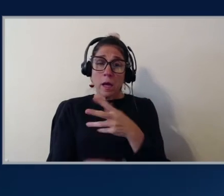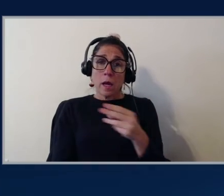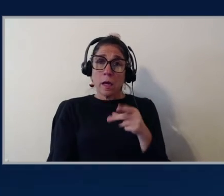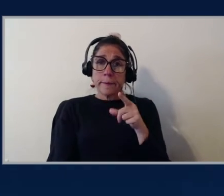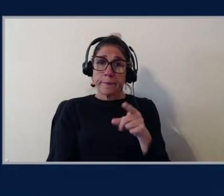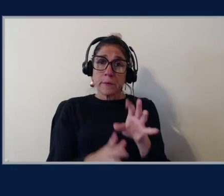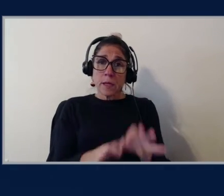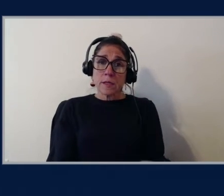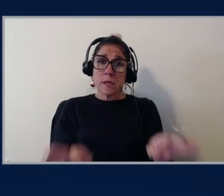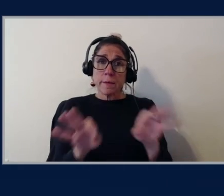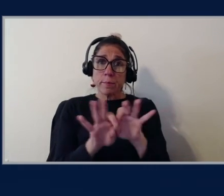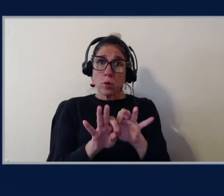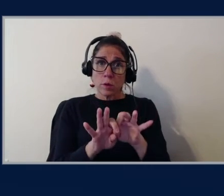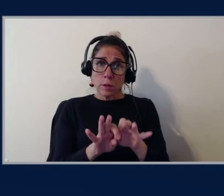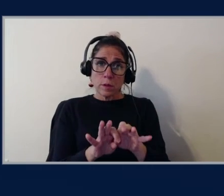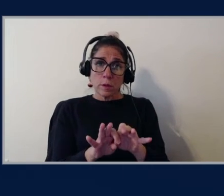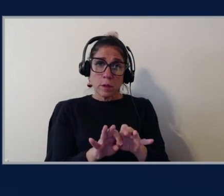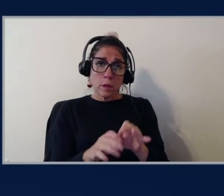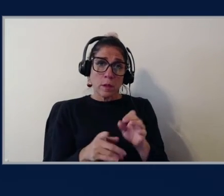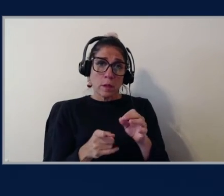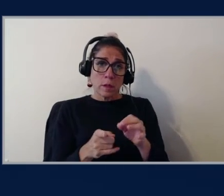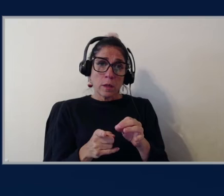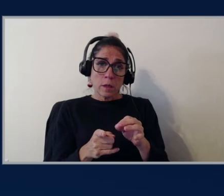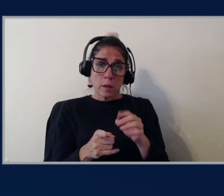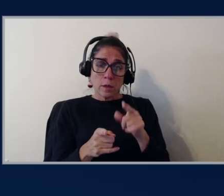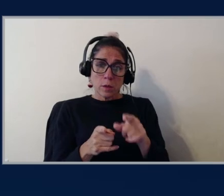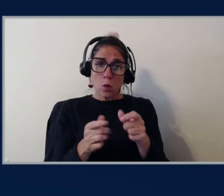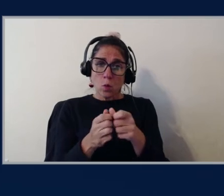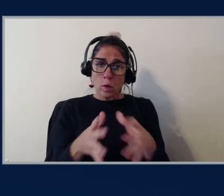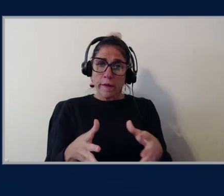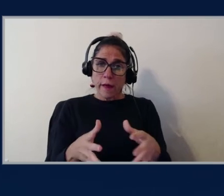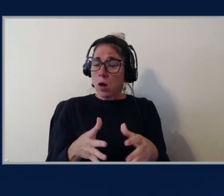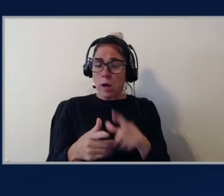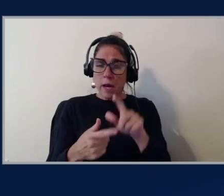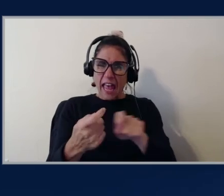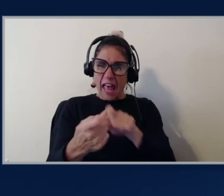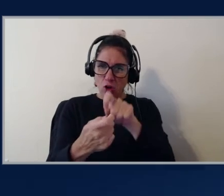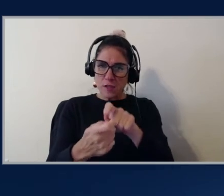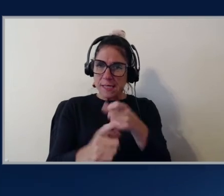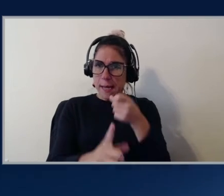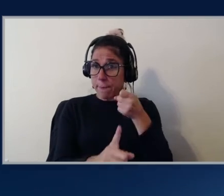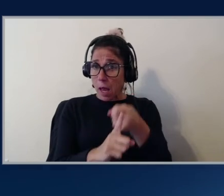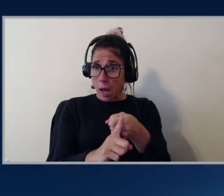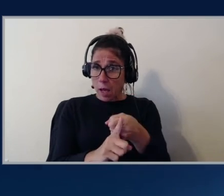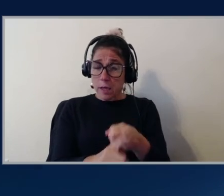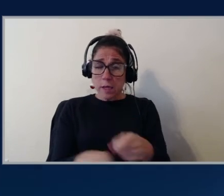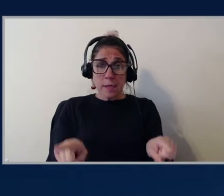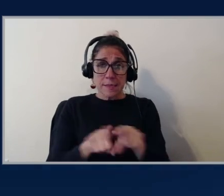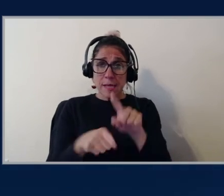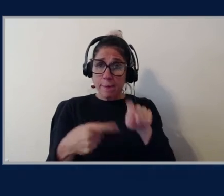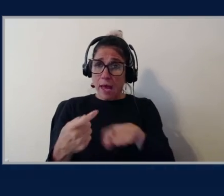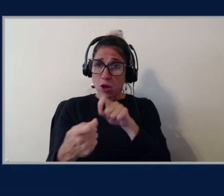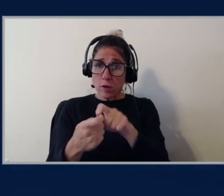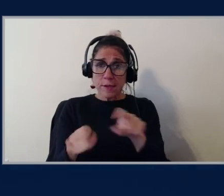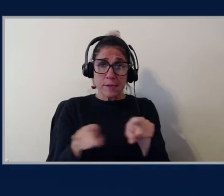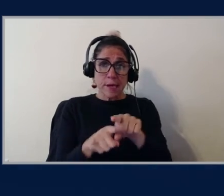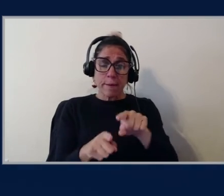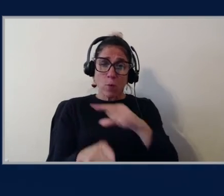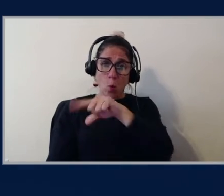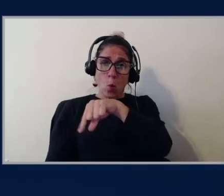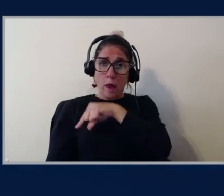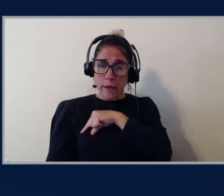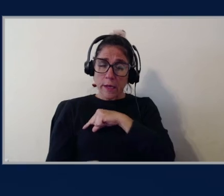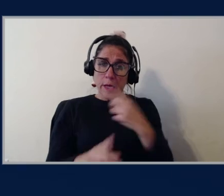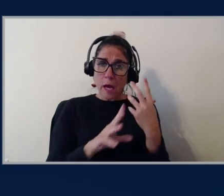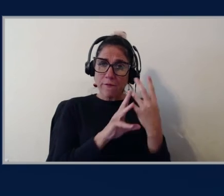important key call out is that this is without any accuracy impact. Right, so you get the same accuracy, the same quality of your output without